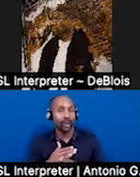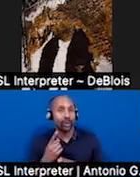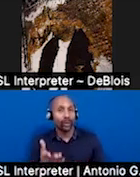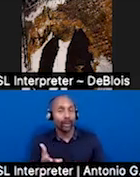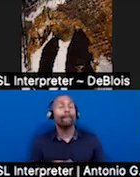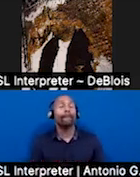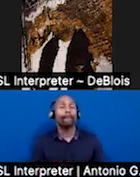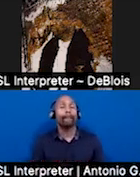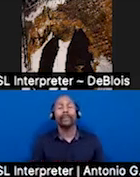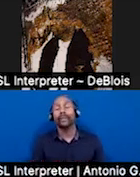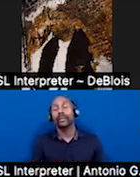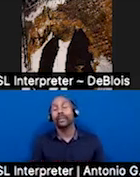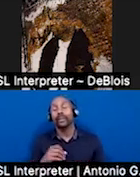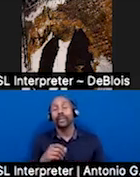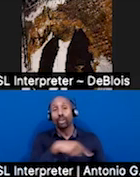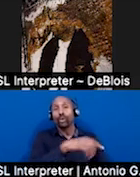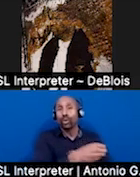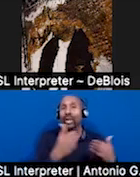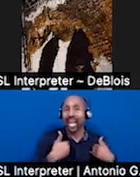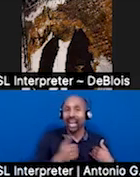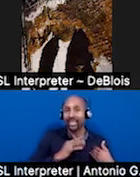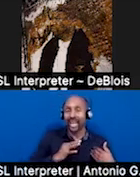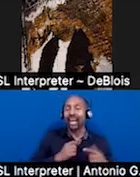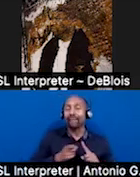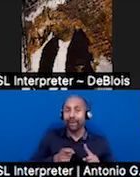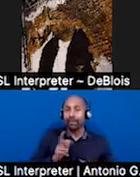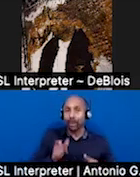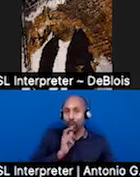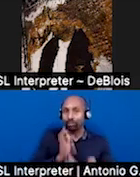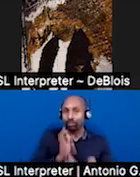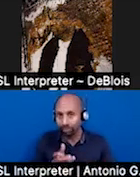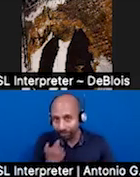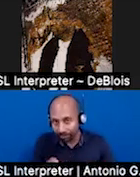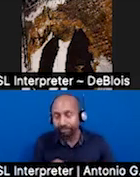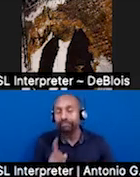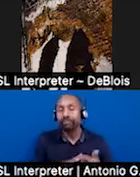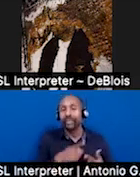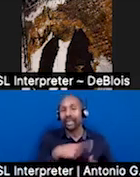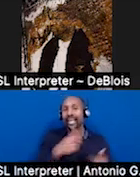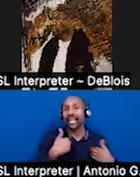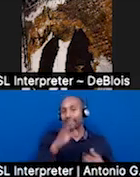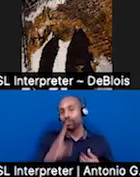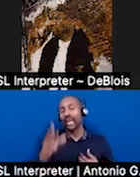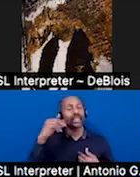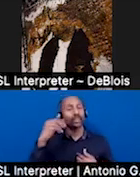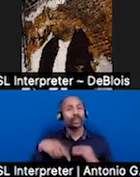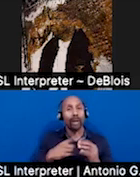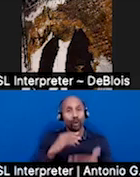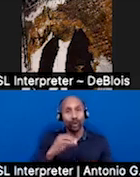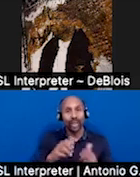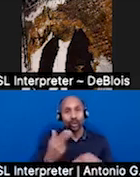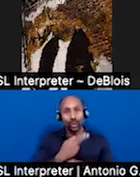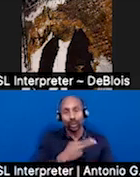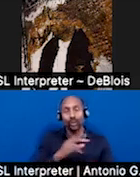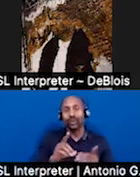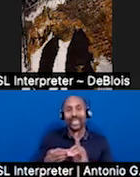the constituency, they have direct experience with trying to learn how to use digital technology, and